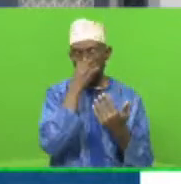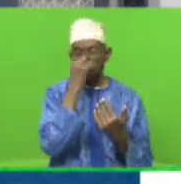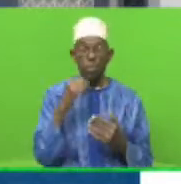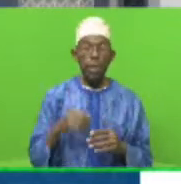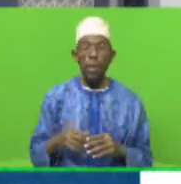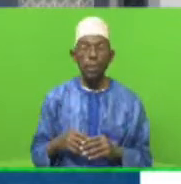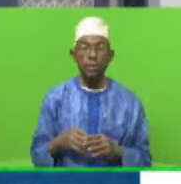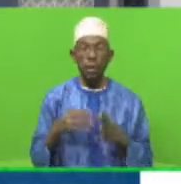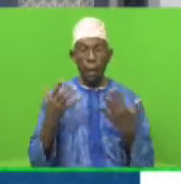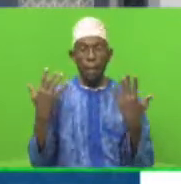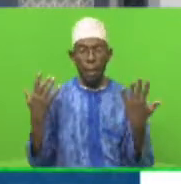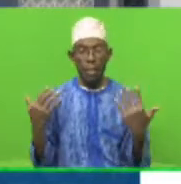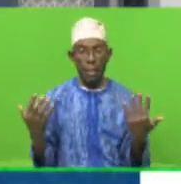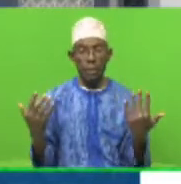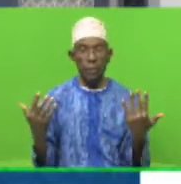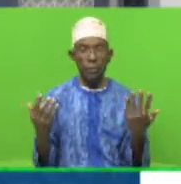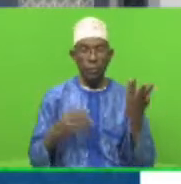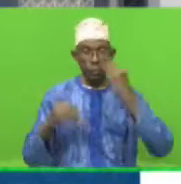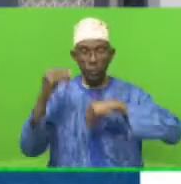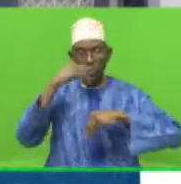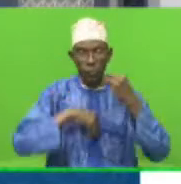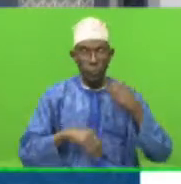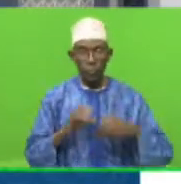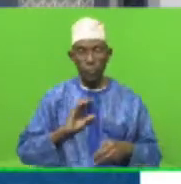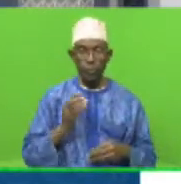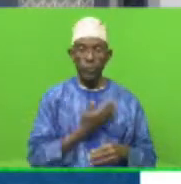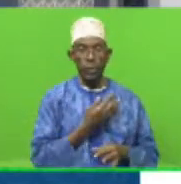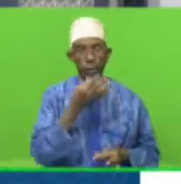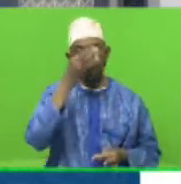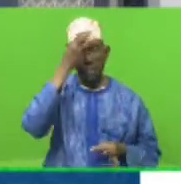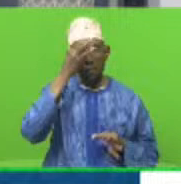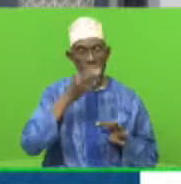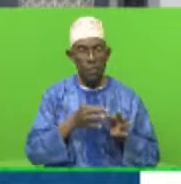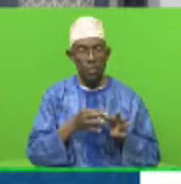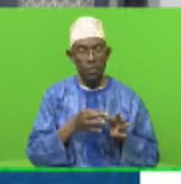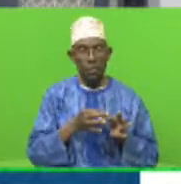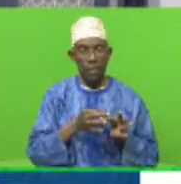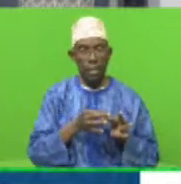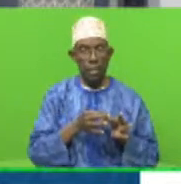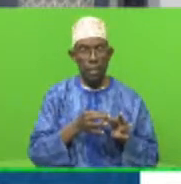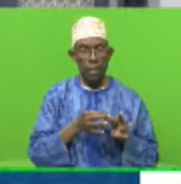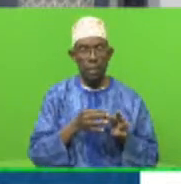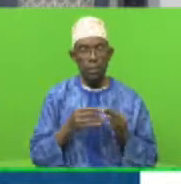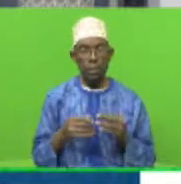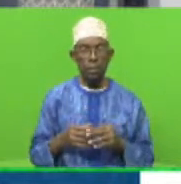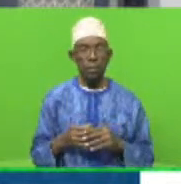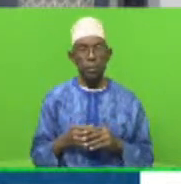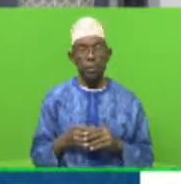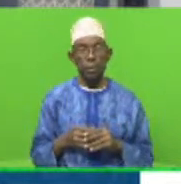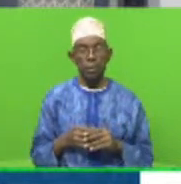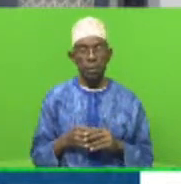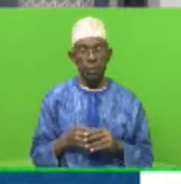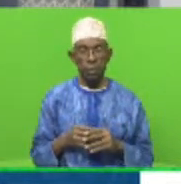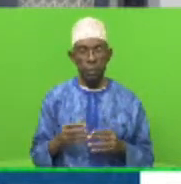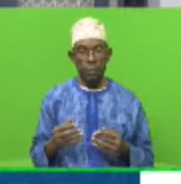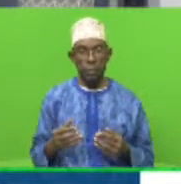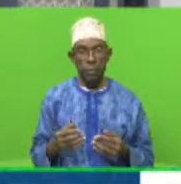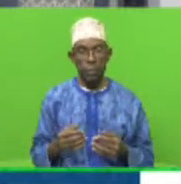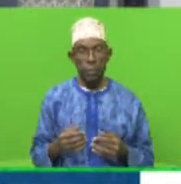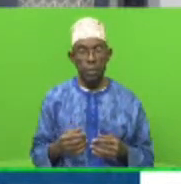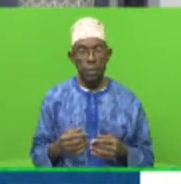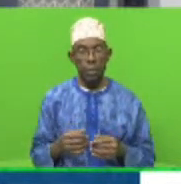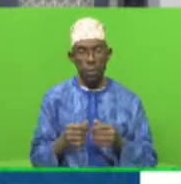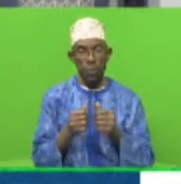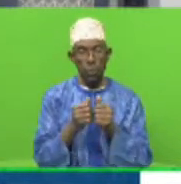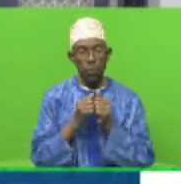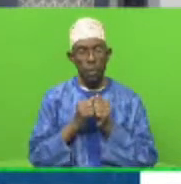among many things that corrupt our fitra or our religion, is